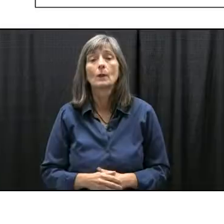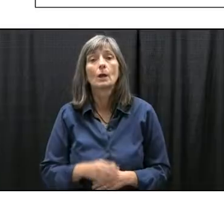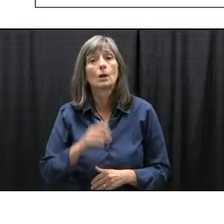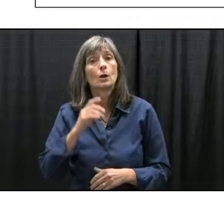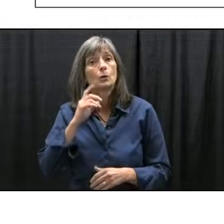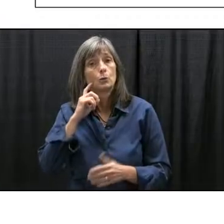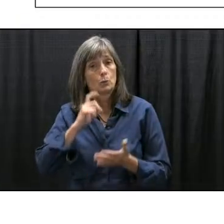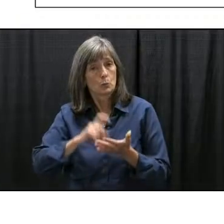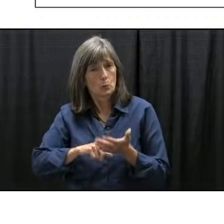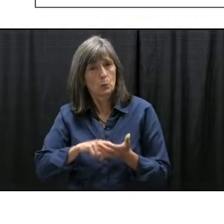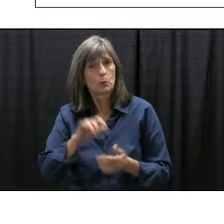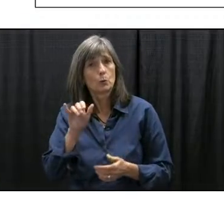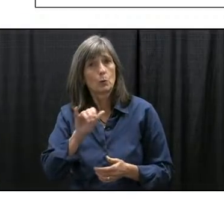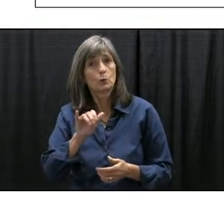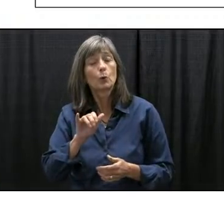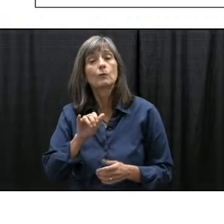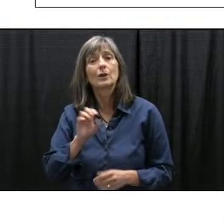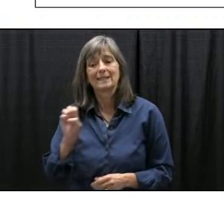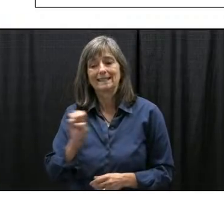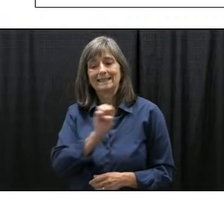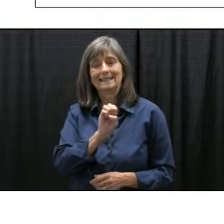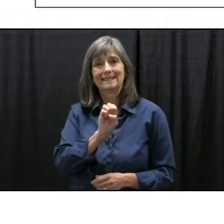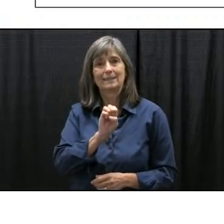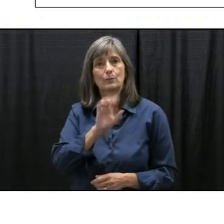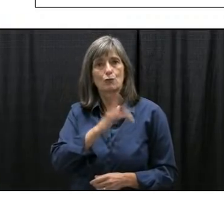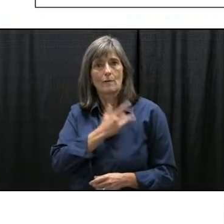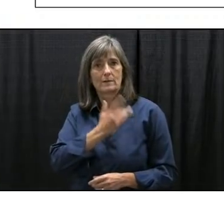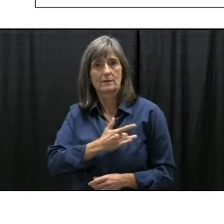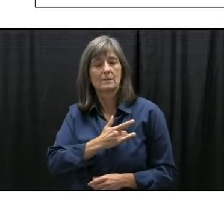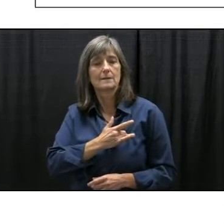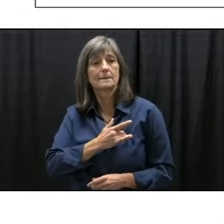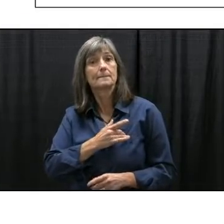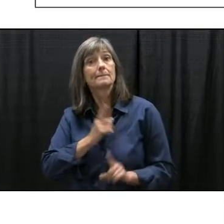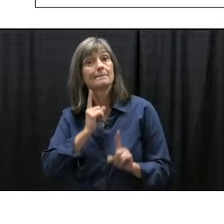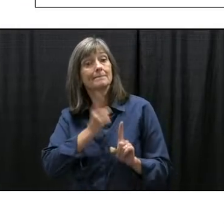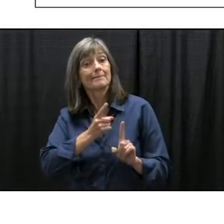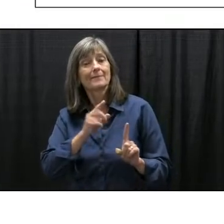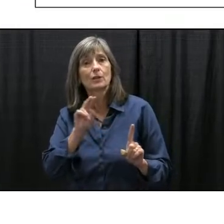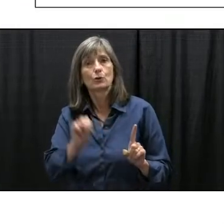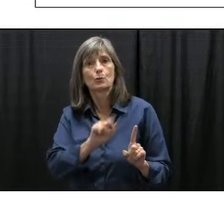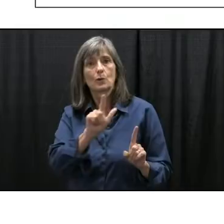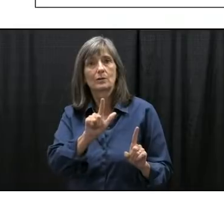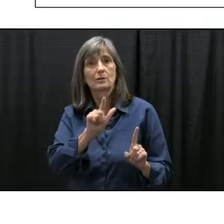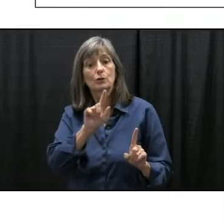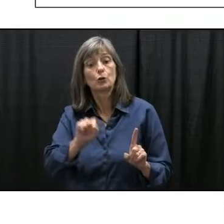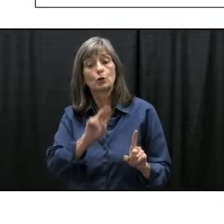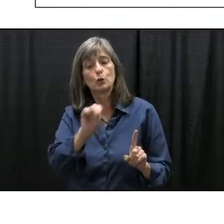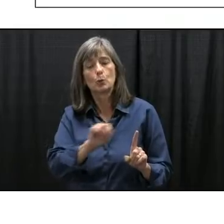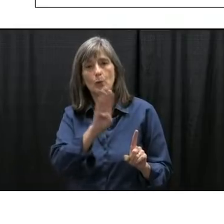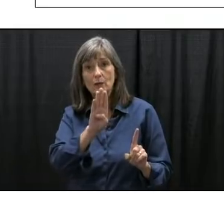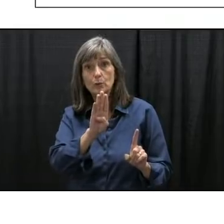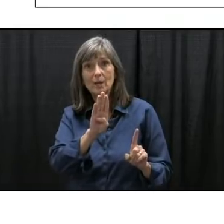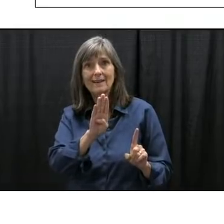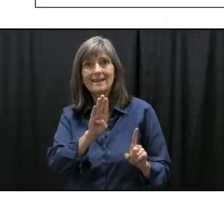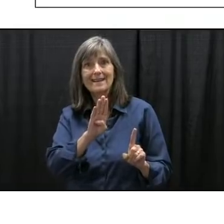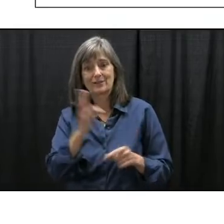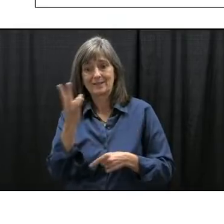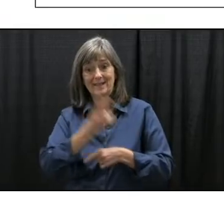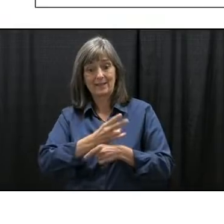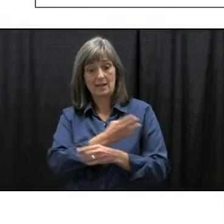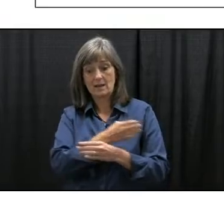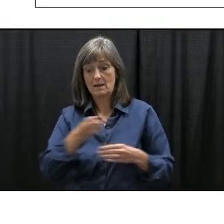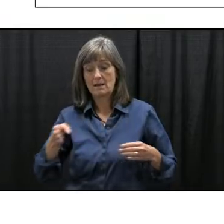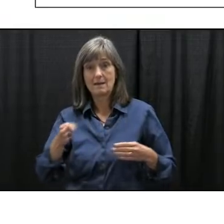regarding what's happened in the Maritimes, particularly in New Brunswick, where their 7-day average of new cases now is